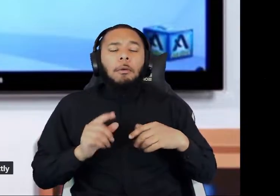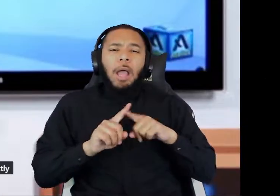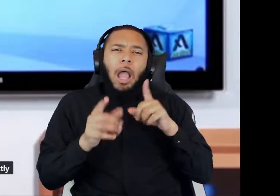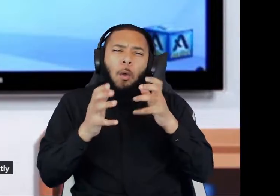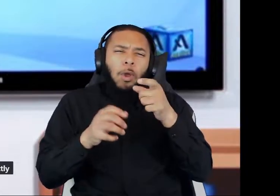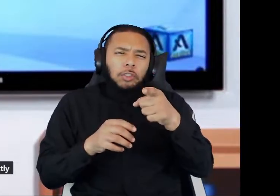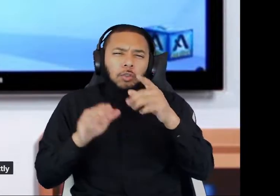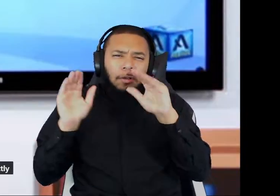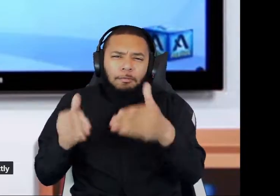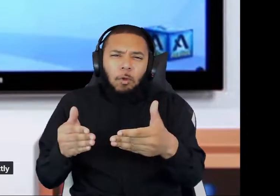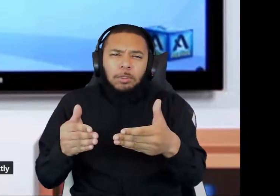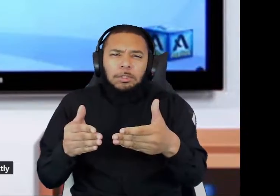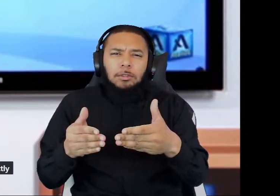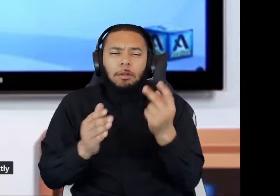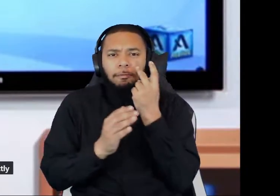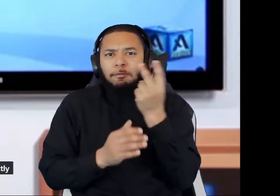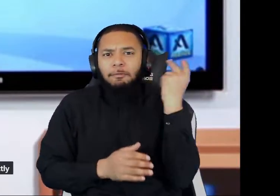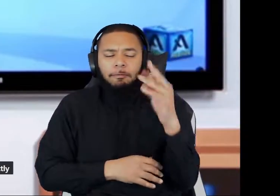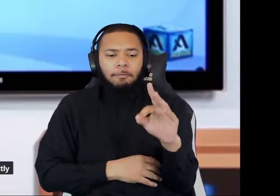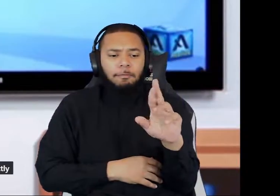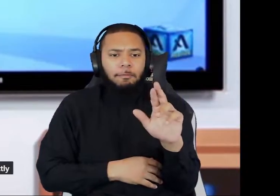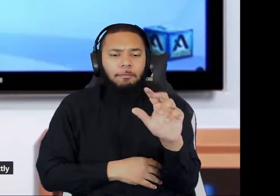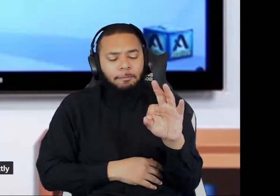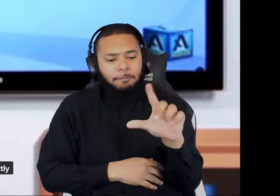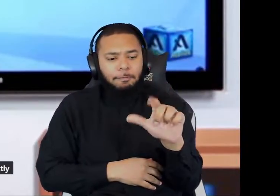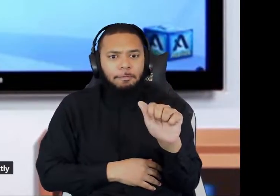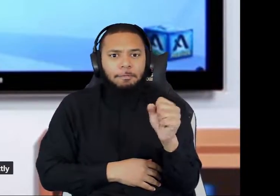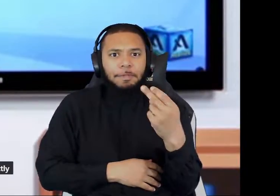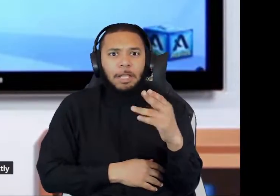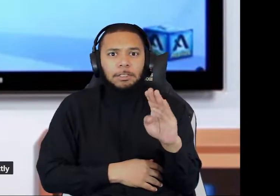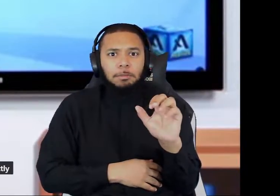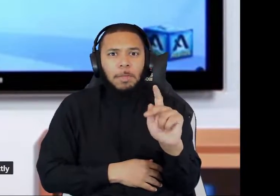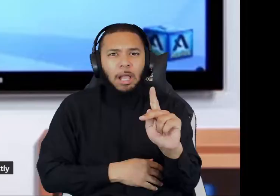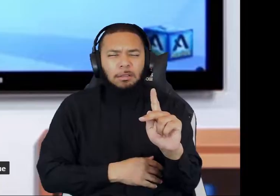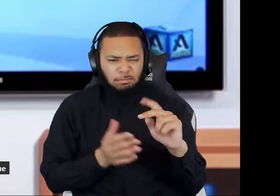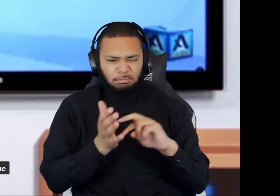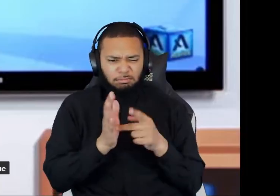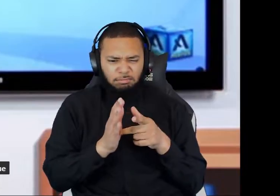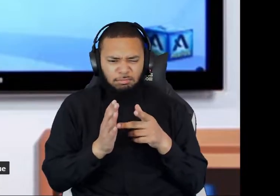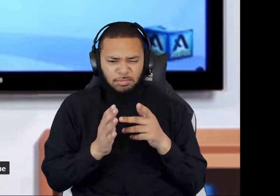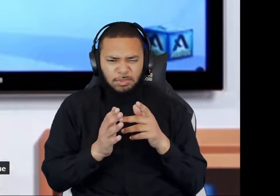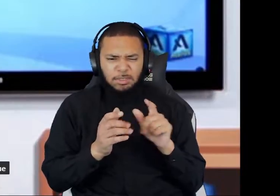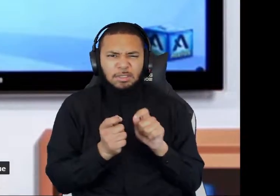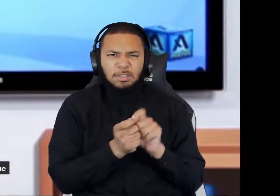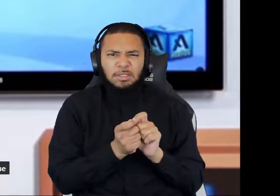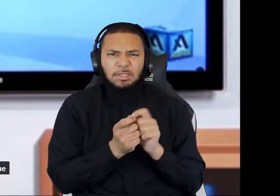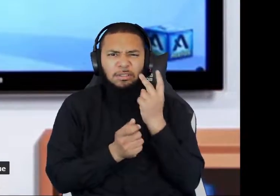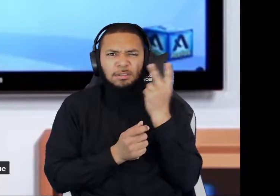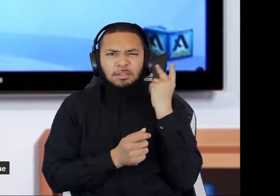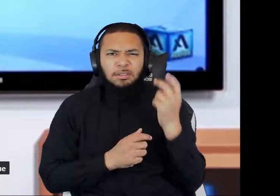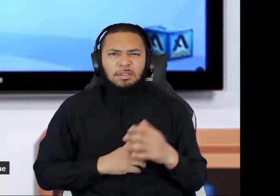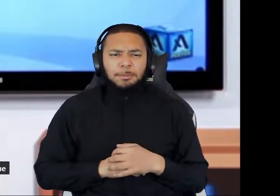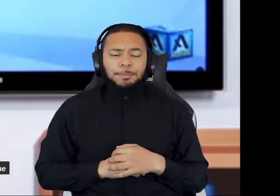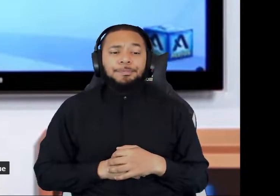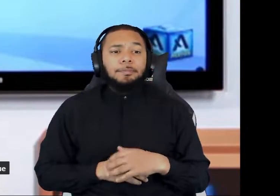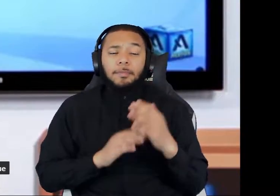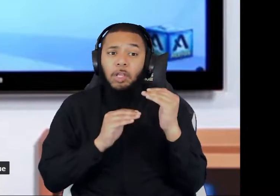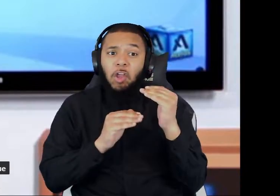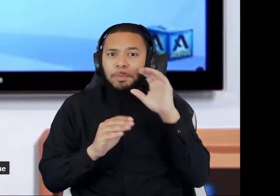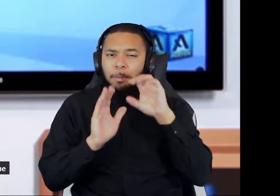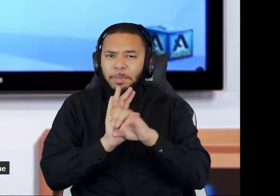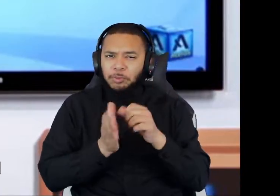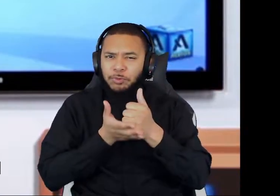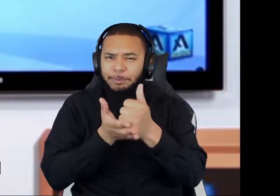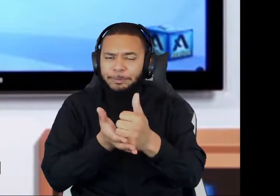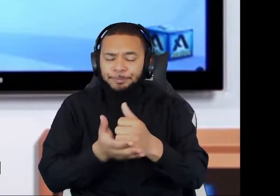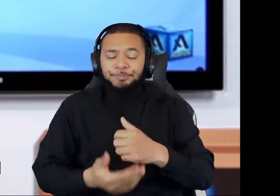that's called flashback. Now, what exactly is flashback? And I hope my picture gives you a clue here if you're not